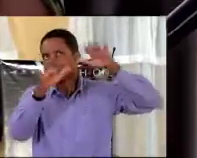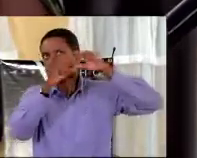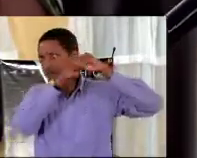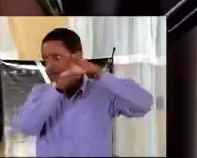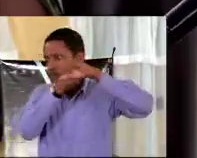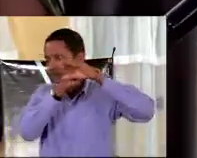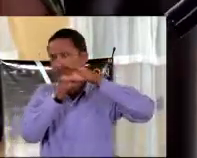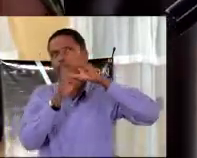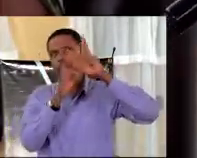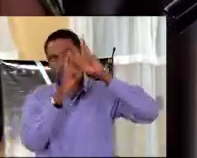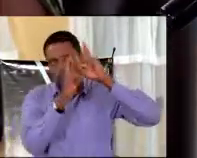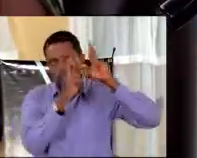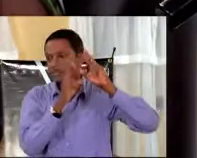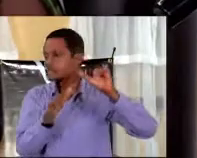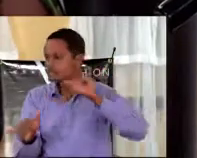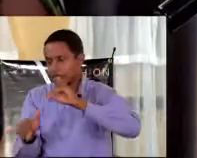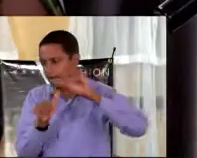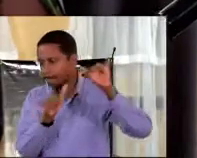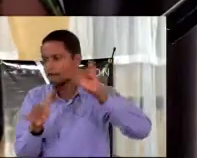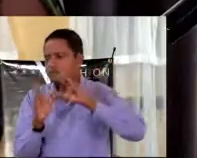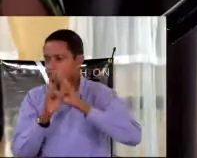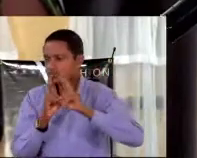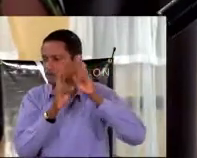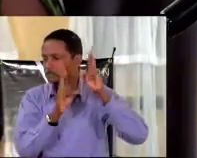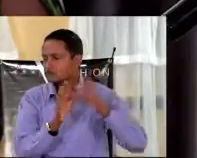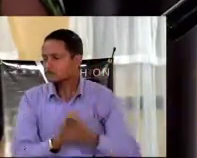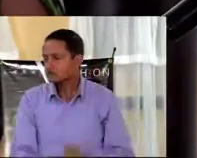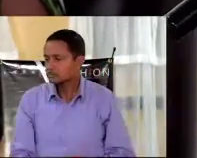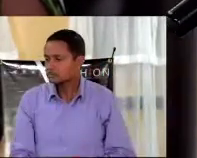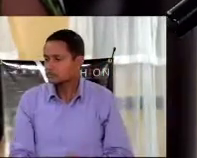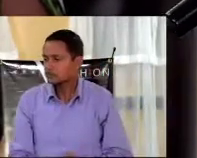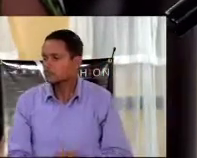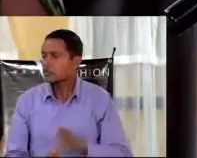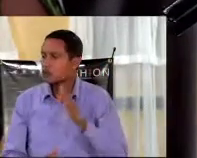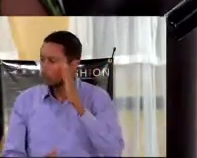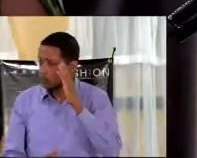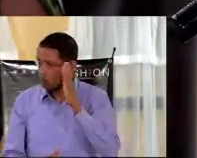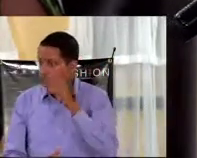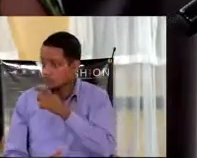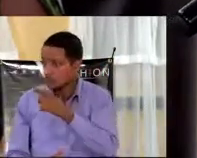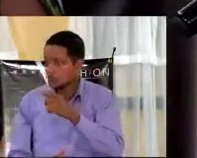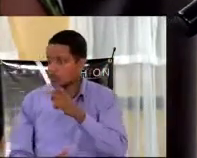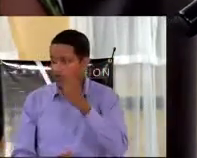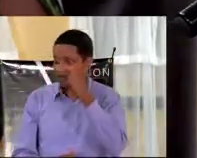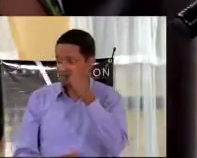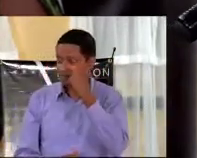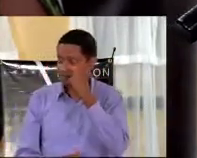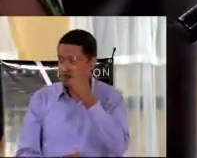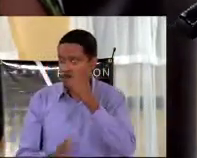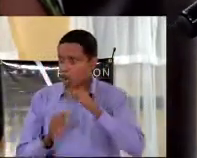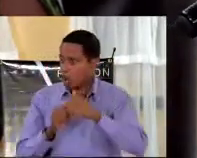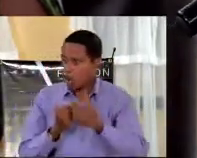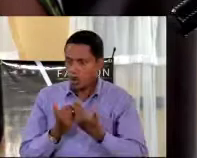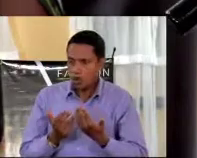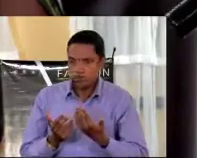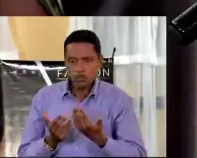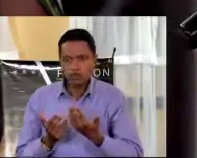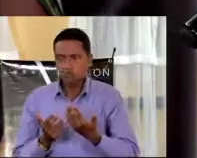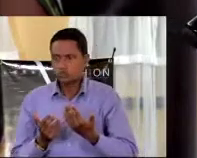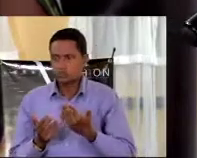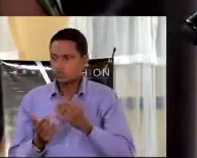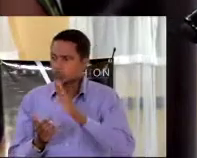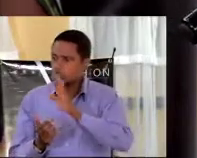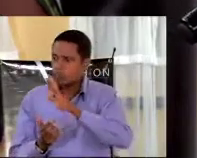That is the takeaway. Because you would never be able to understand how your product is accepted if you